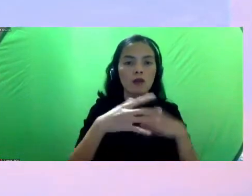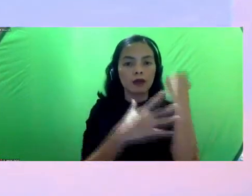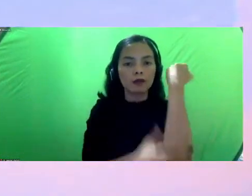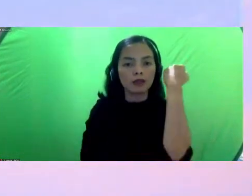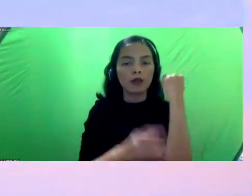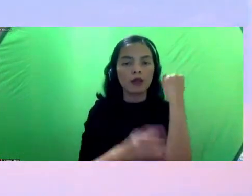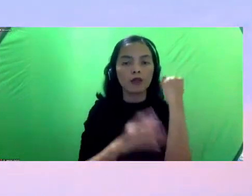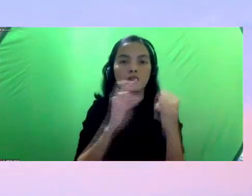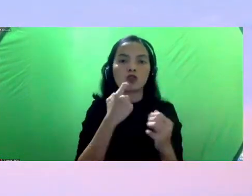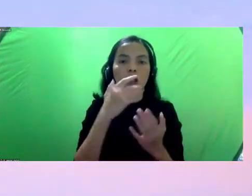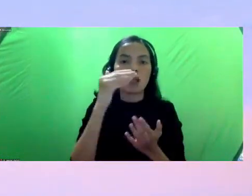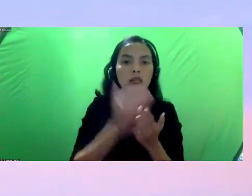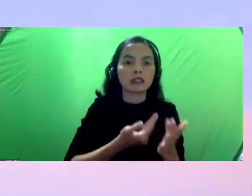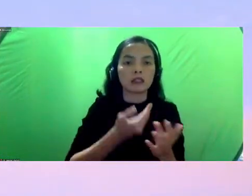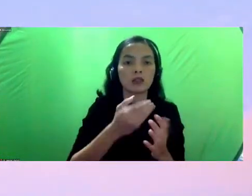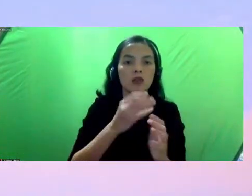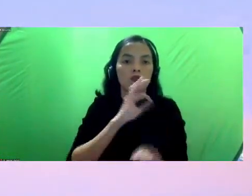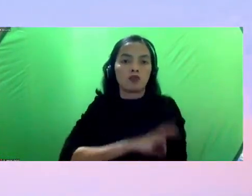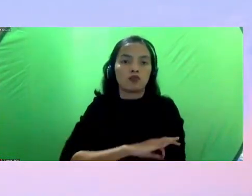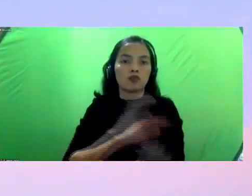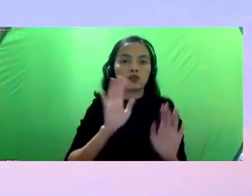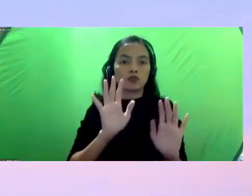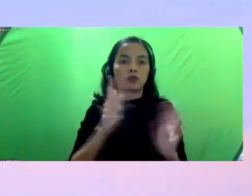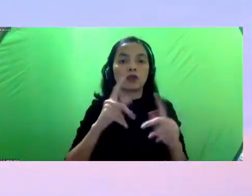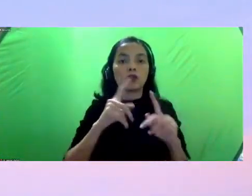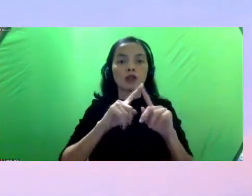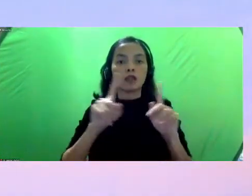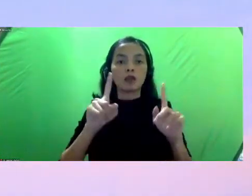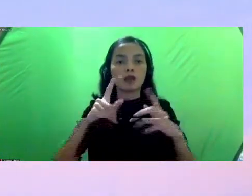Within and across countries, poor and marginalized communities